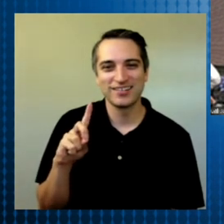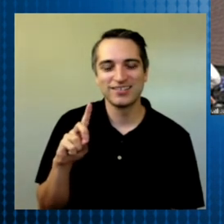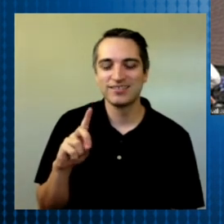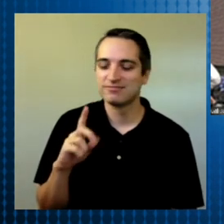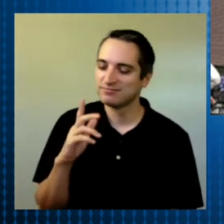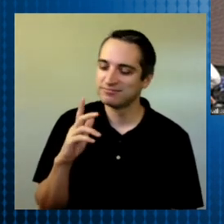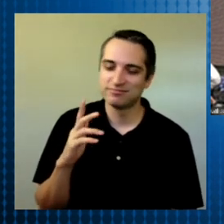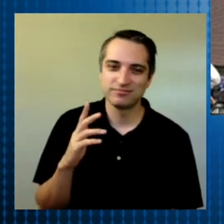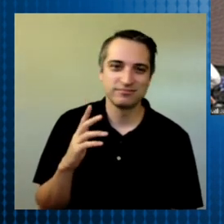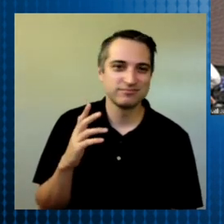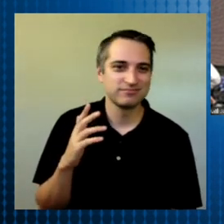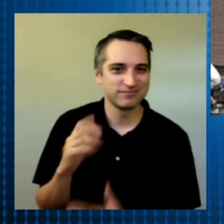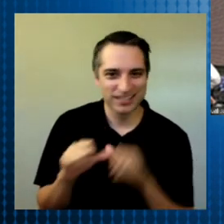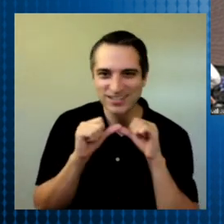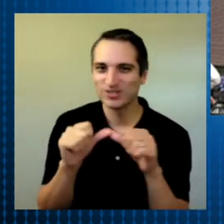success,